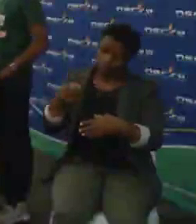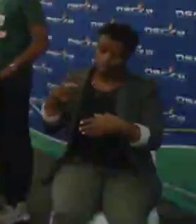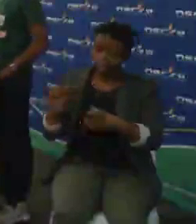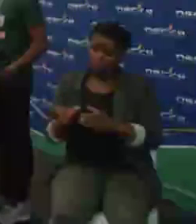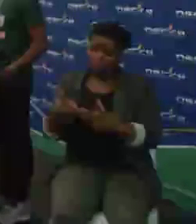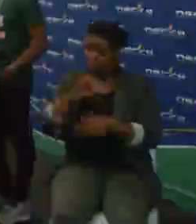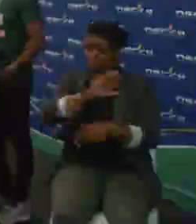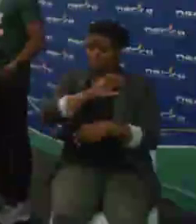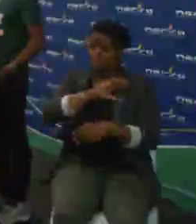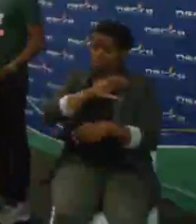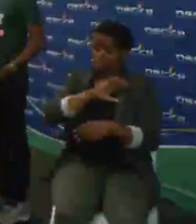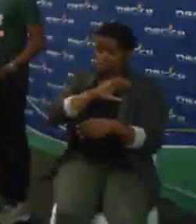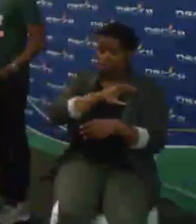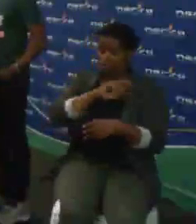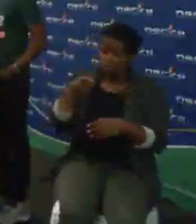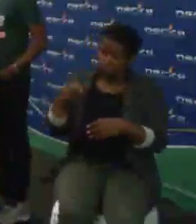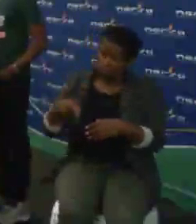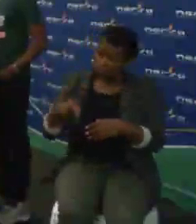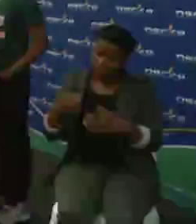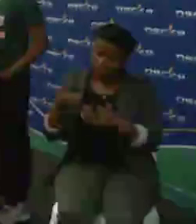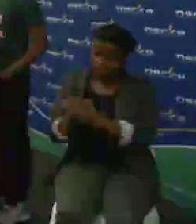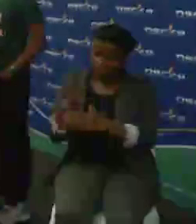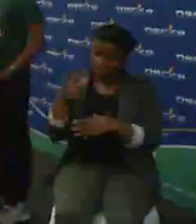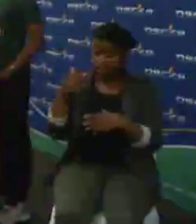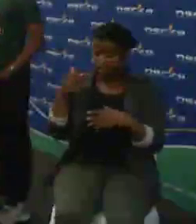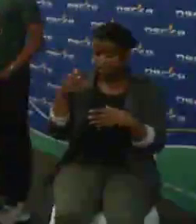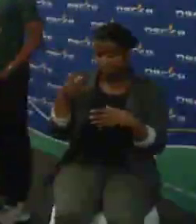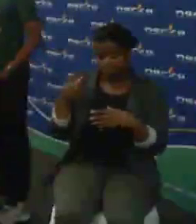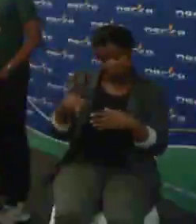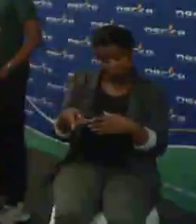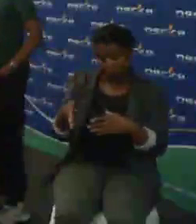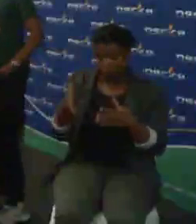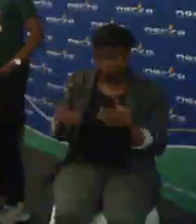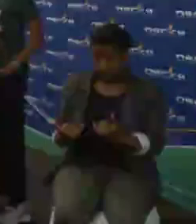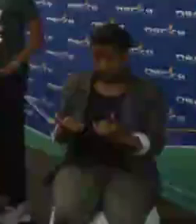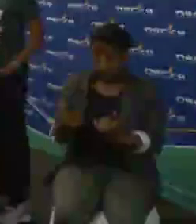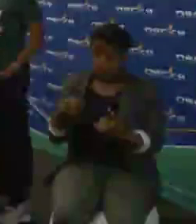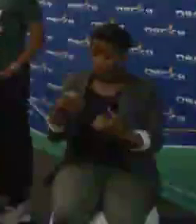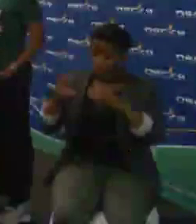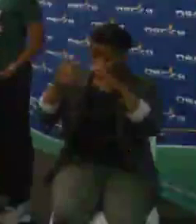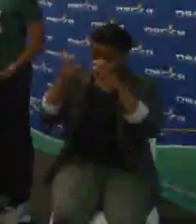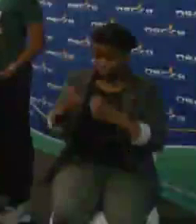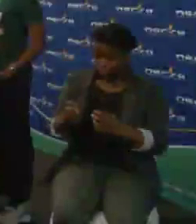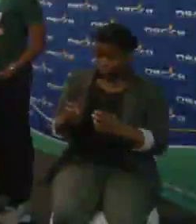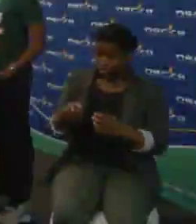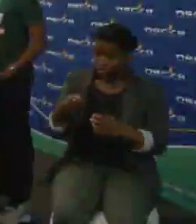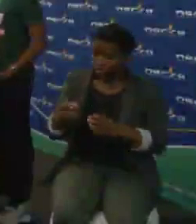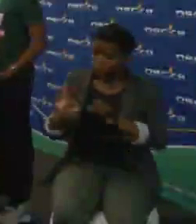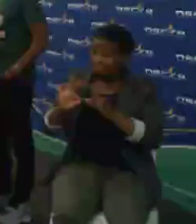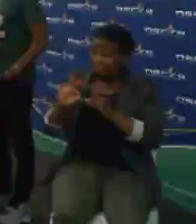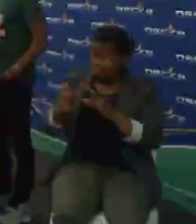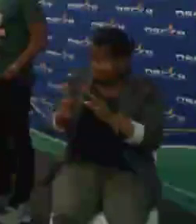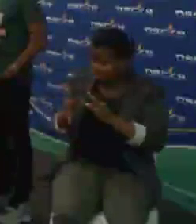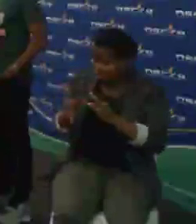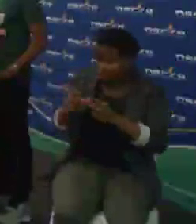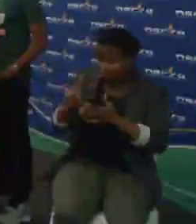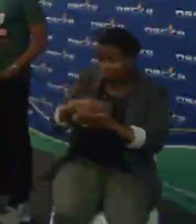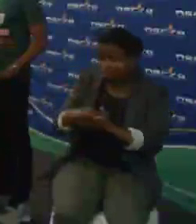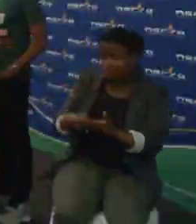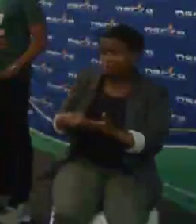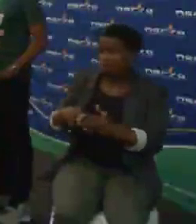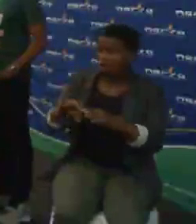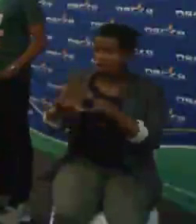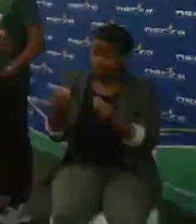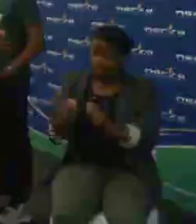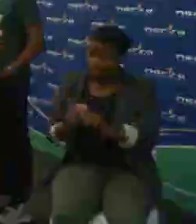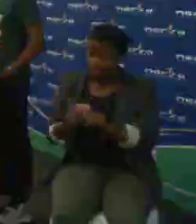not the bulk of it, which is exactly what's happening right now. So we feel that ESCOM is purposefully misinterpreting the provisions of the methodology. It